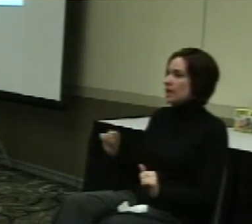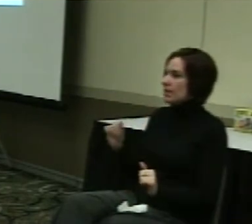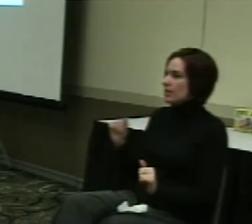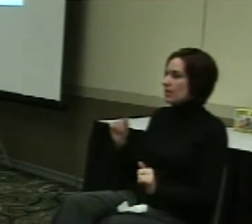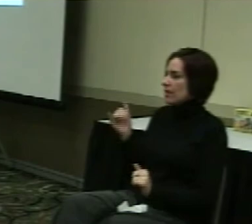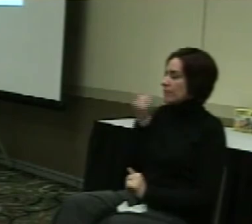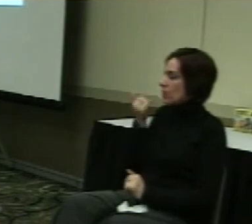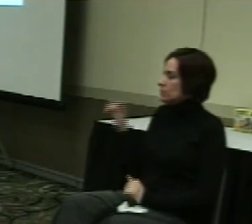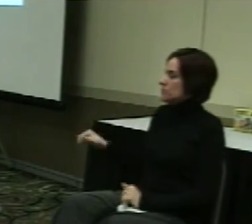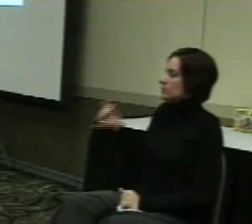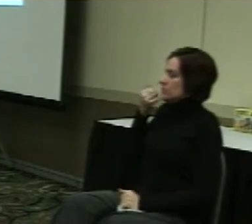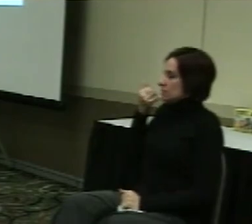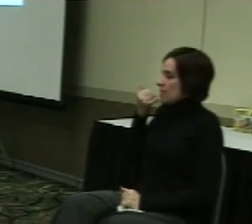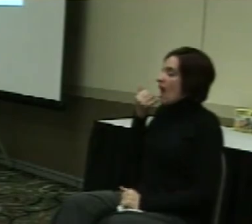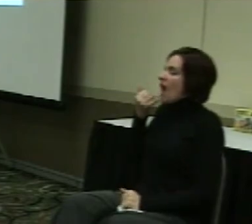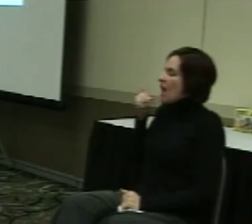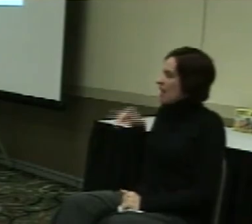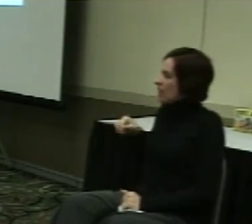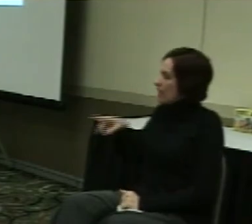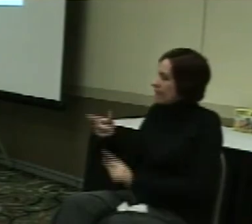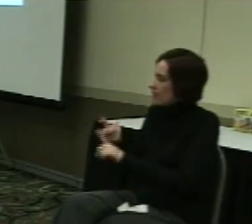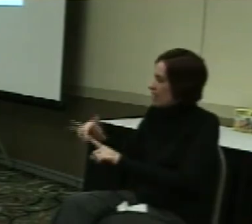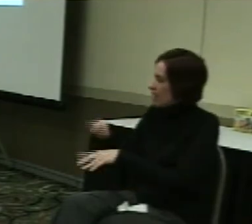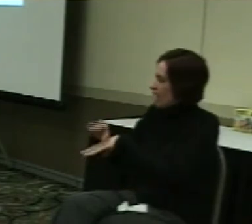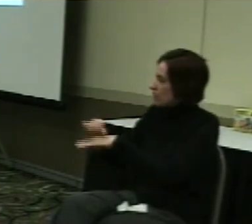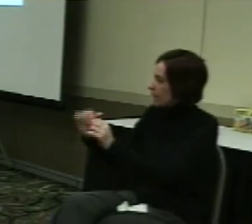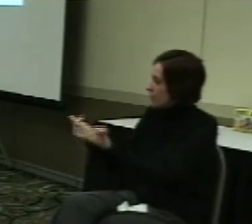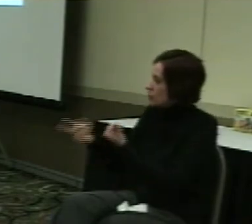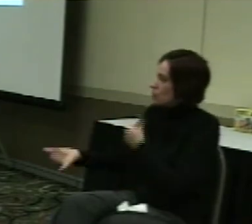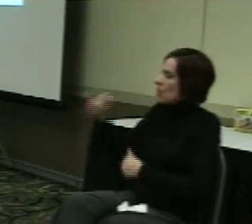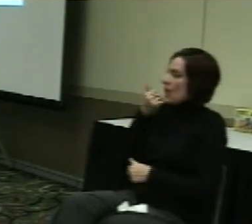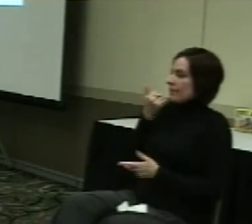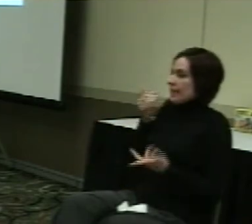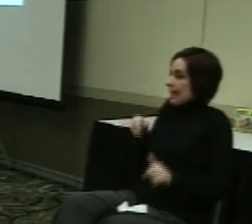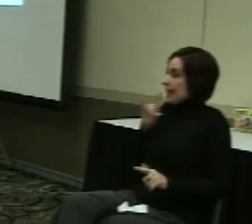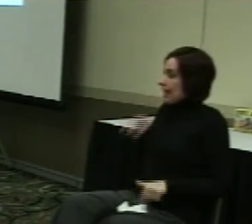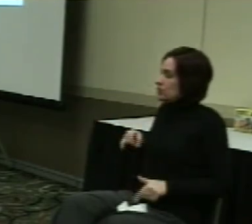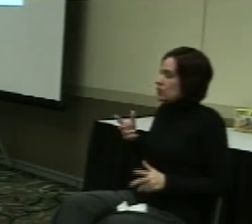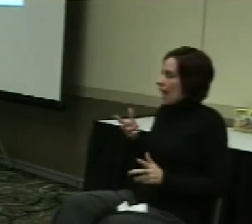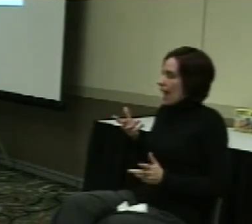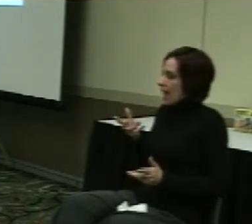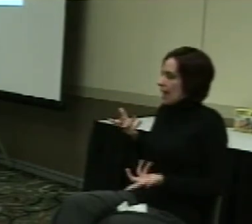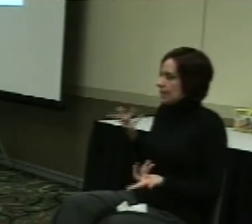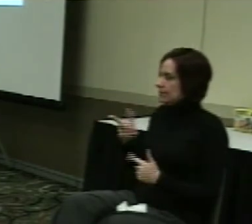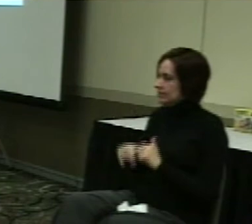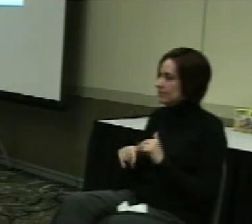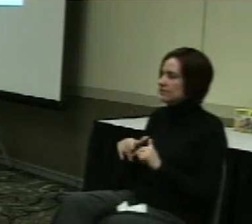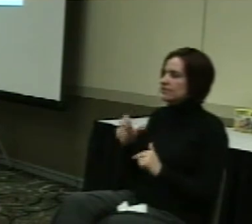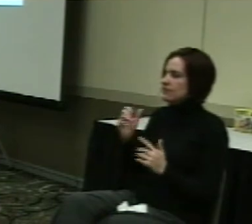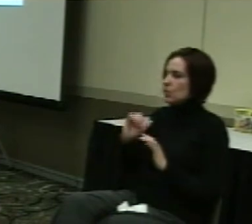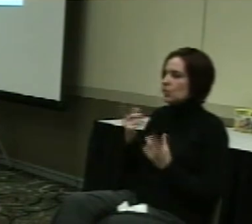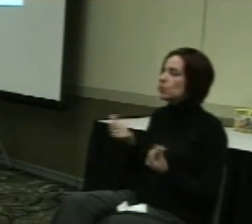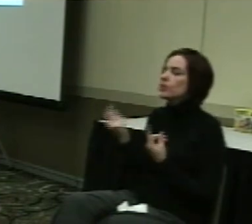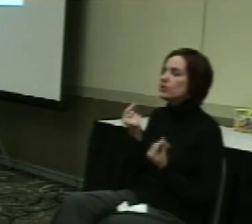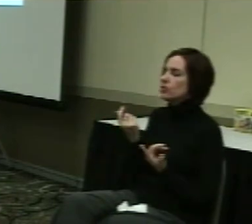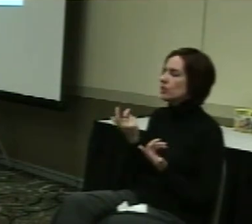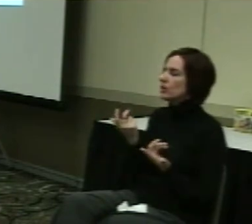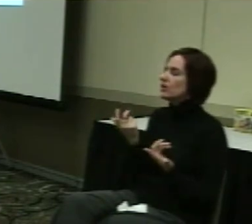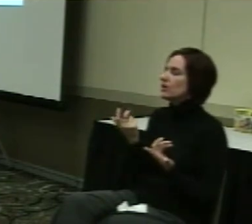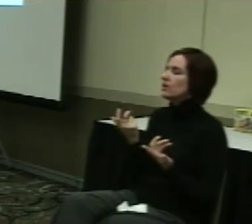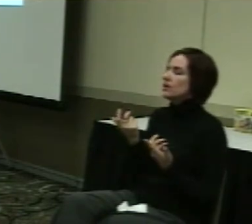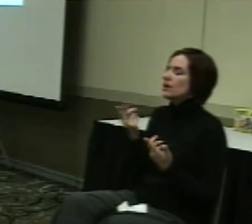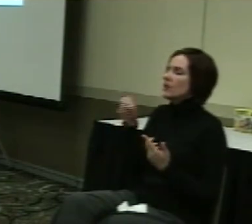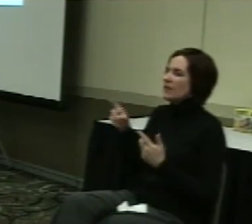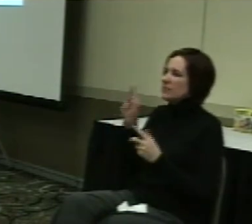phone when there's somebody from the social service agency calls. But then how do you get around that? You've got to be creative. And you've got to